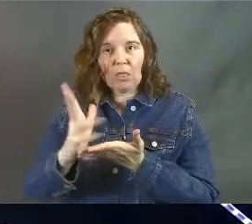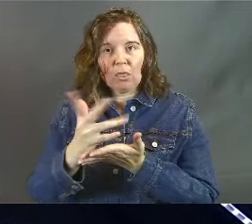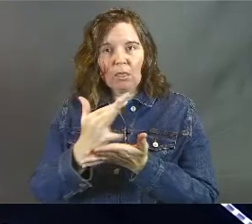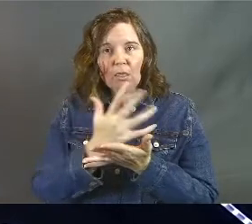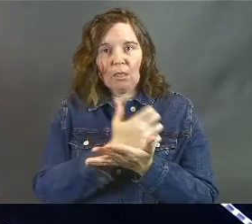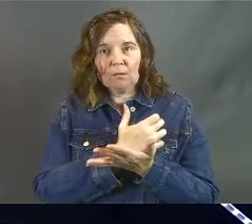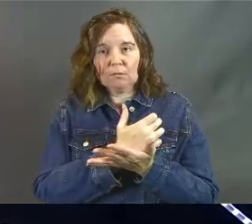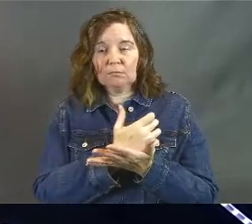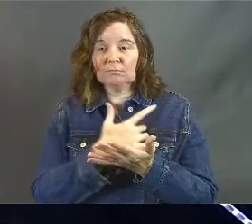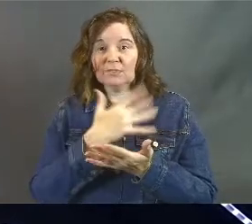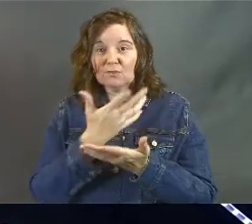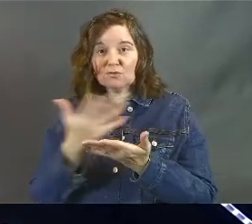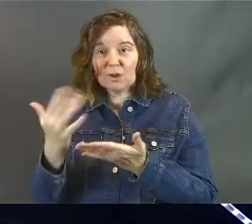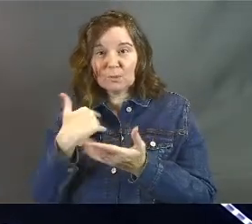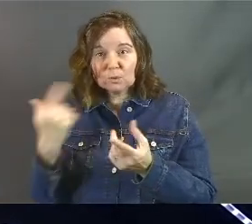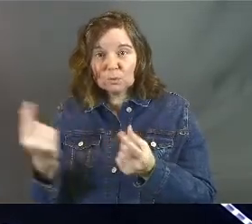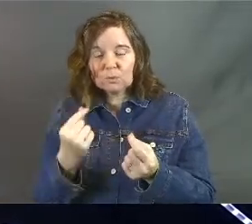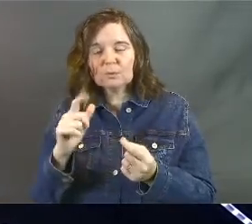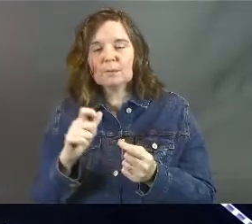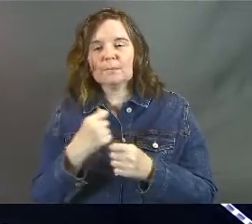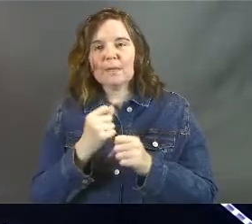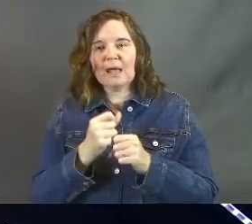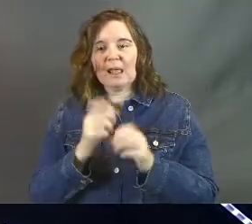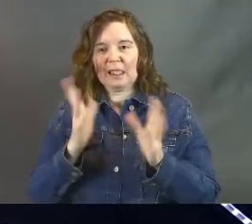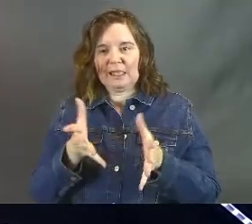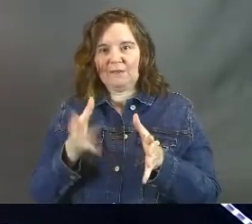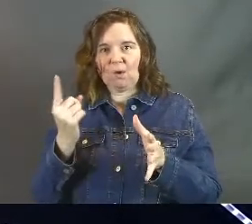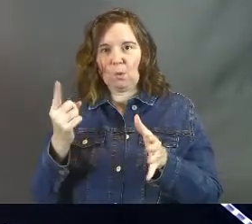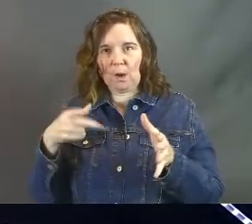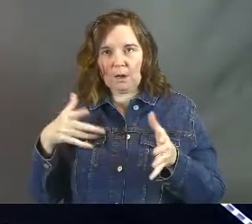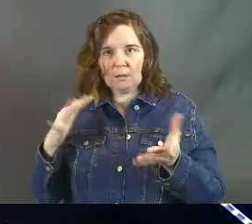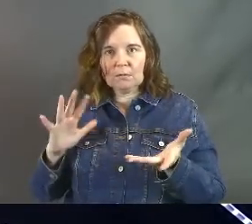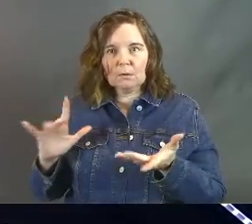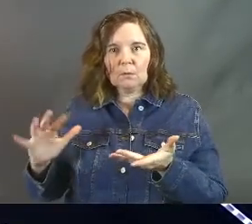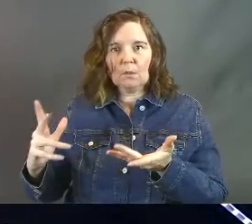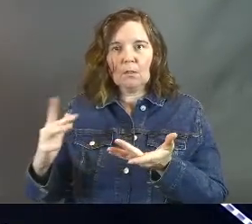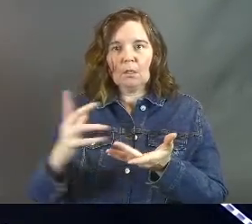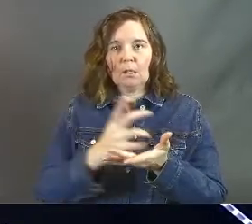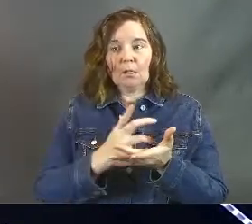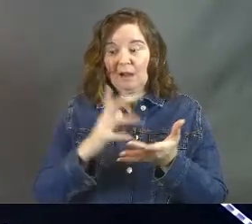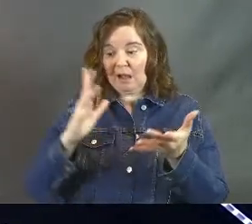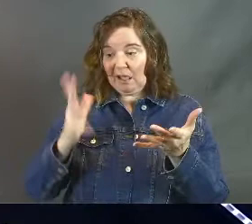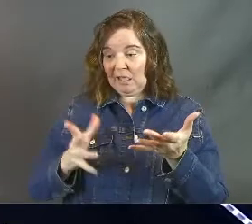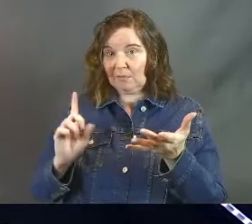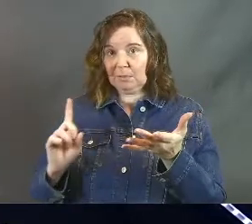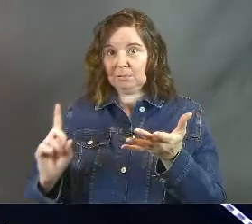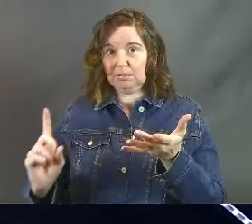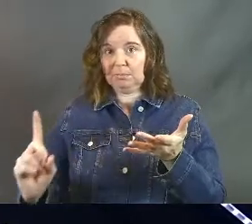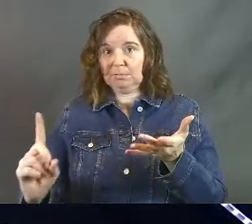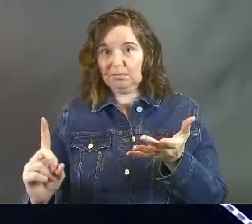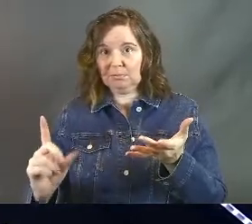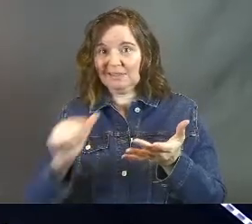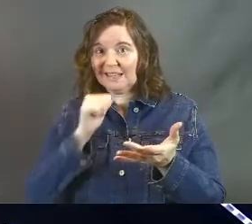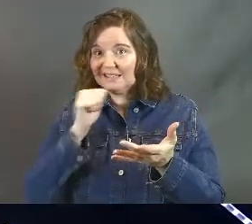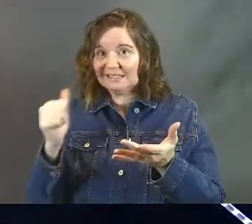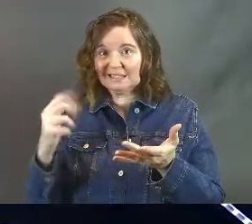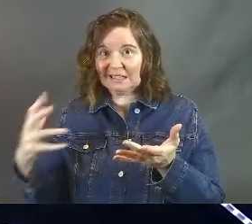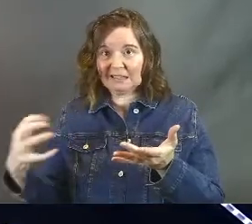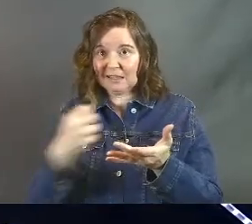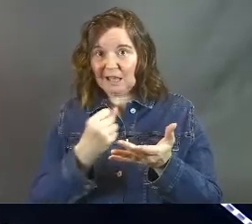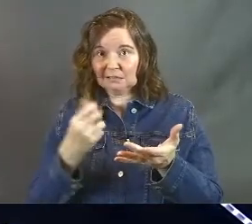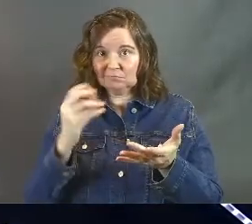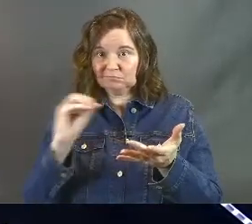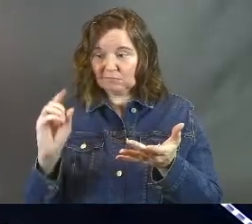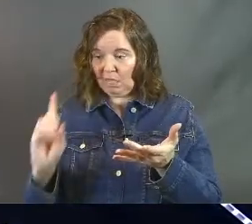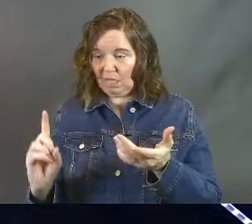went to harvest their grain, you know what they're supposed to do? They're supposed to make that one pass. And any of the stuff that was left over, the grain that did not get